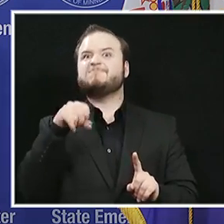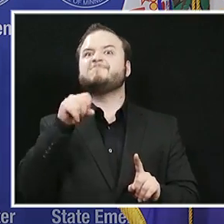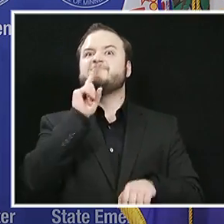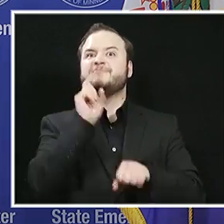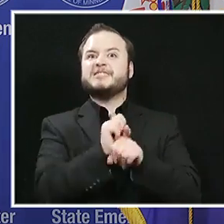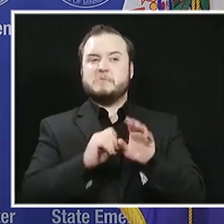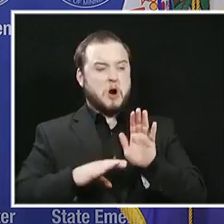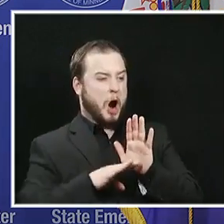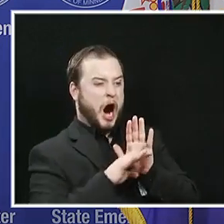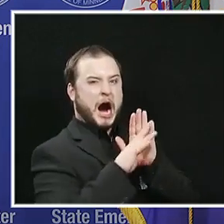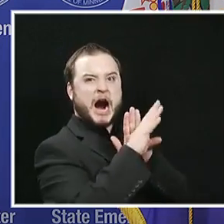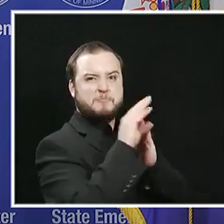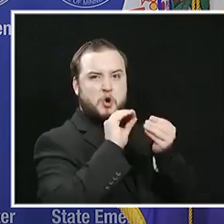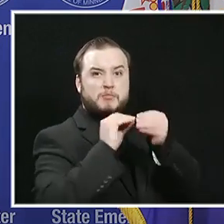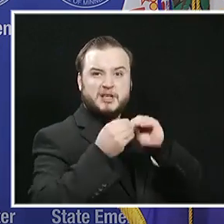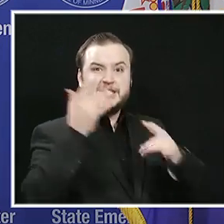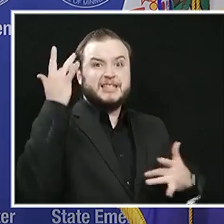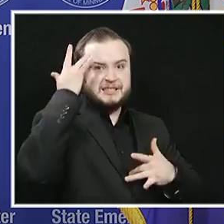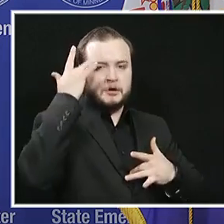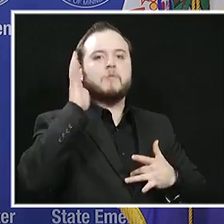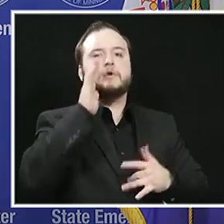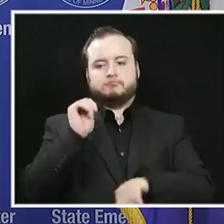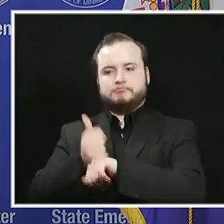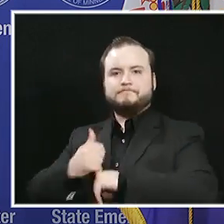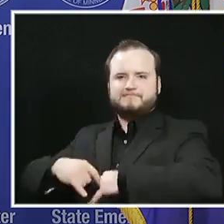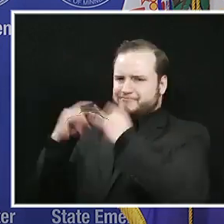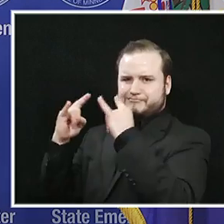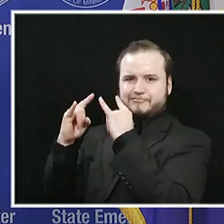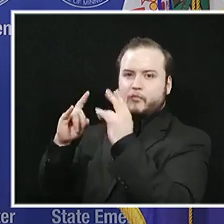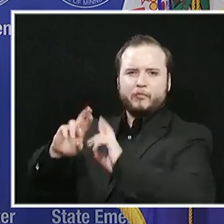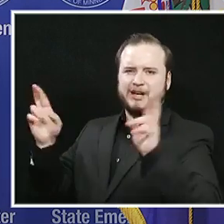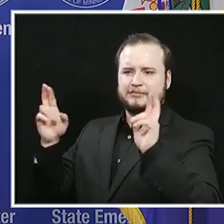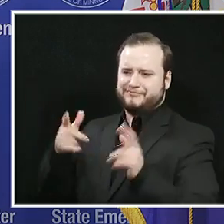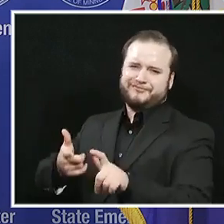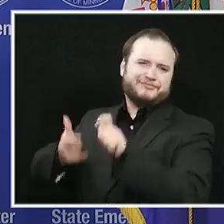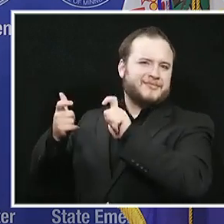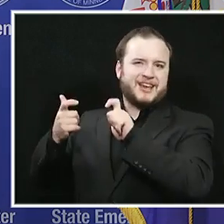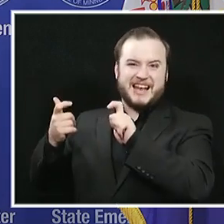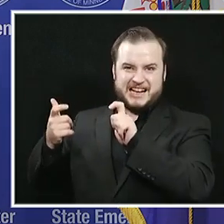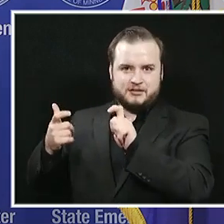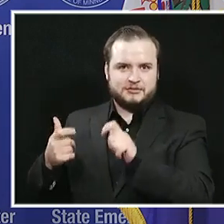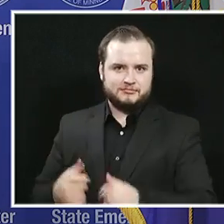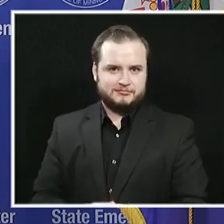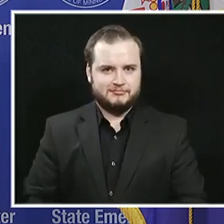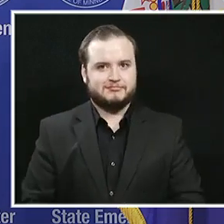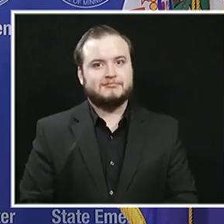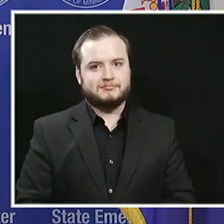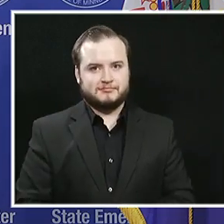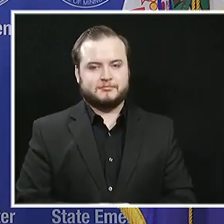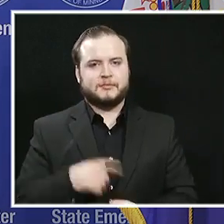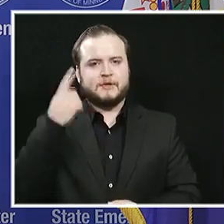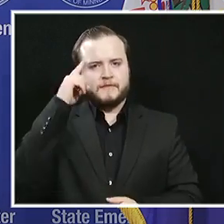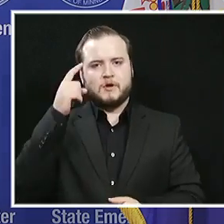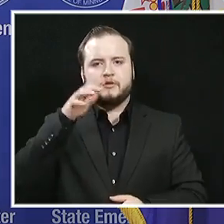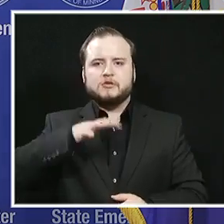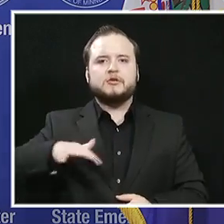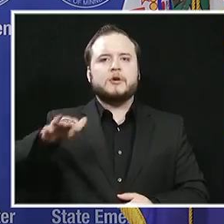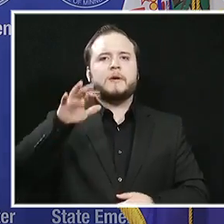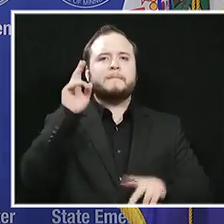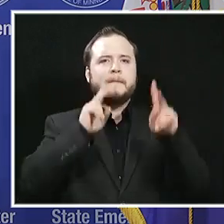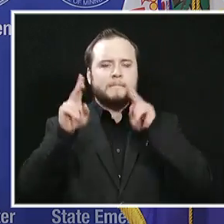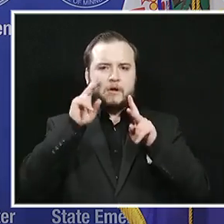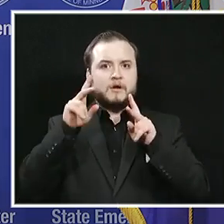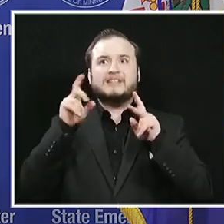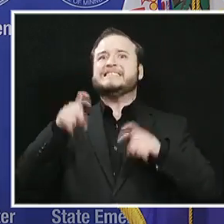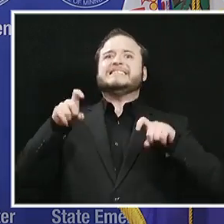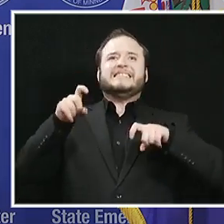up here was to validate. It's the one, because of population density, makes the most sense. But we proved we can do it. It's there, and